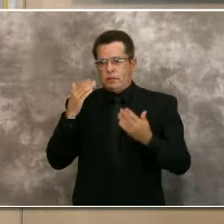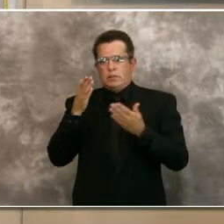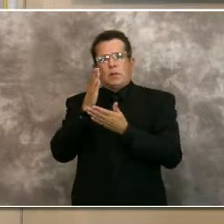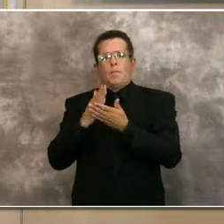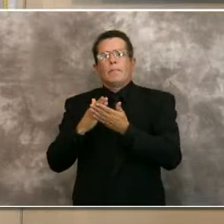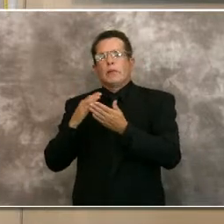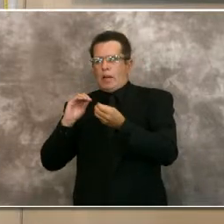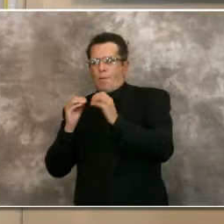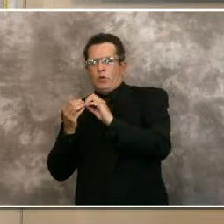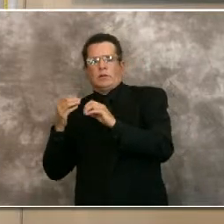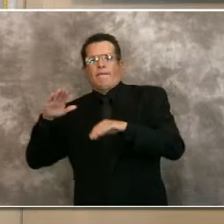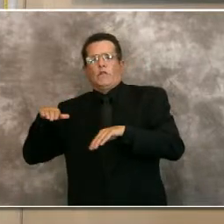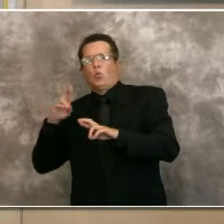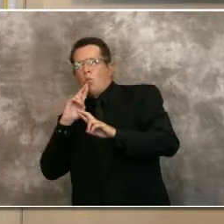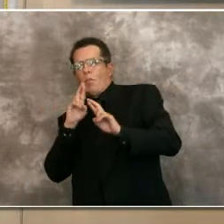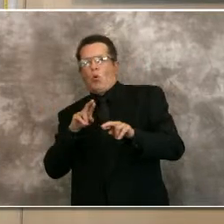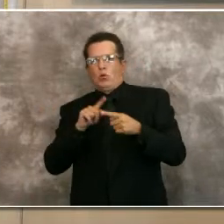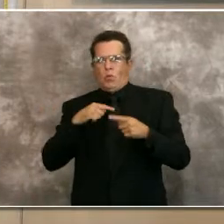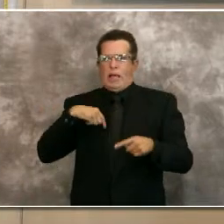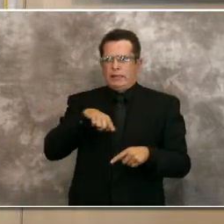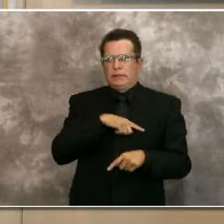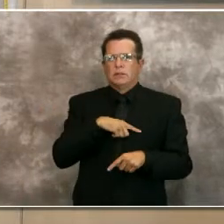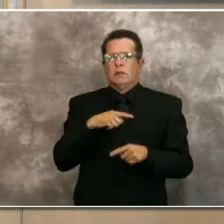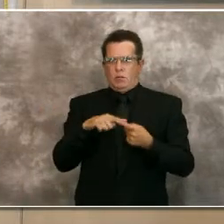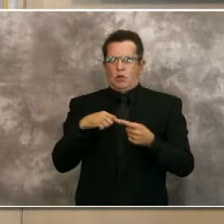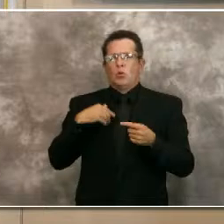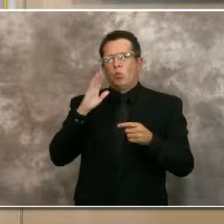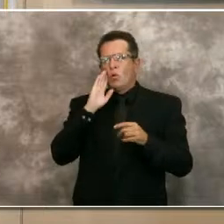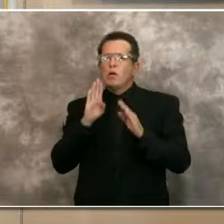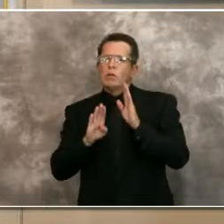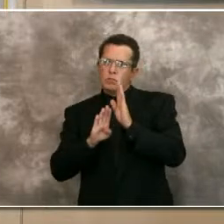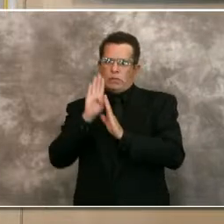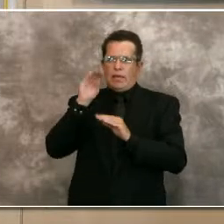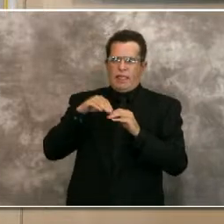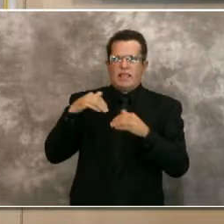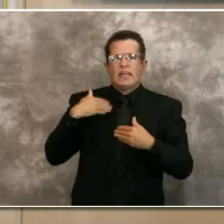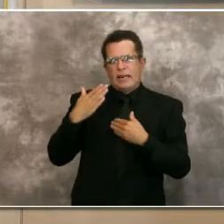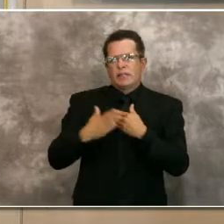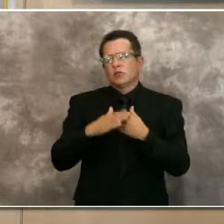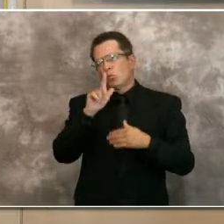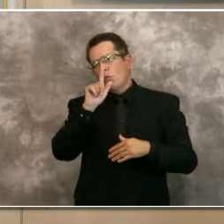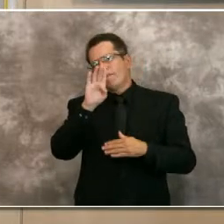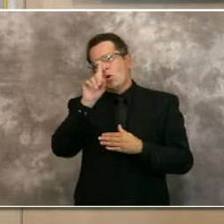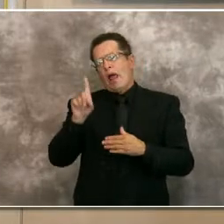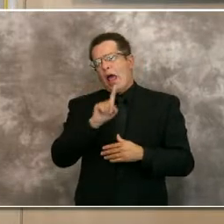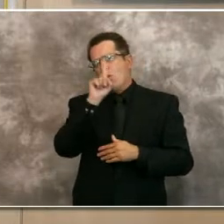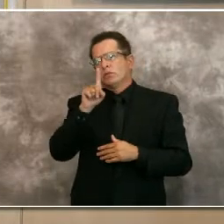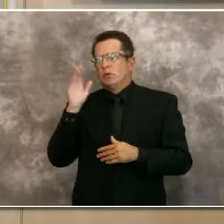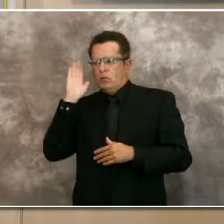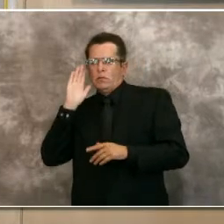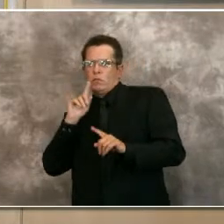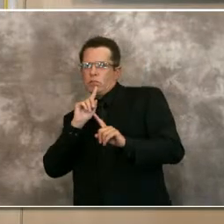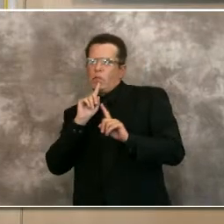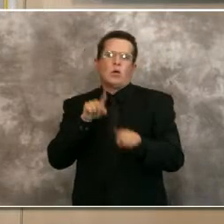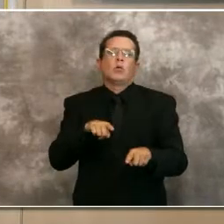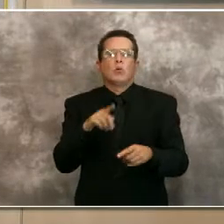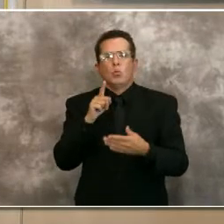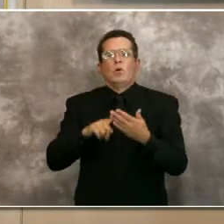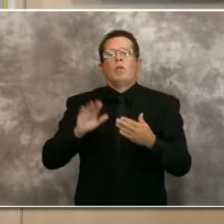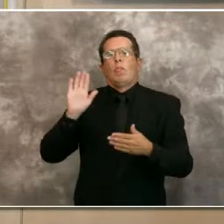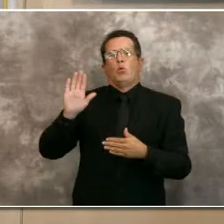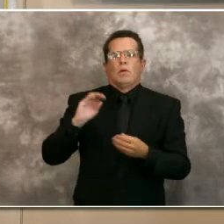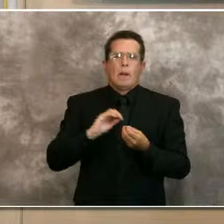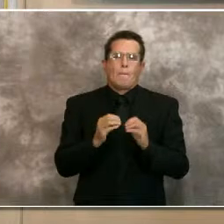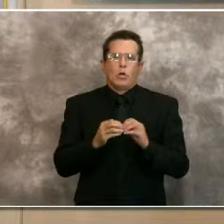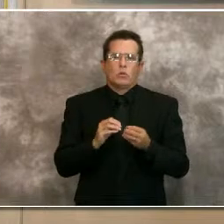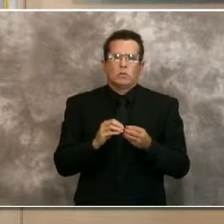negative numbers reported back to us. We expect that to catch up in the next 24 to 48 hours, and then I think we'll see a retroactive increase in testing that's been done.